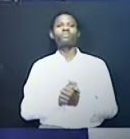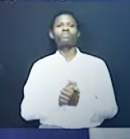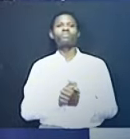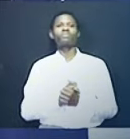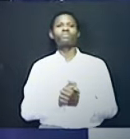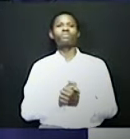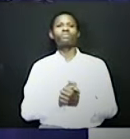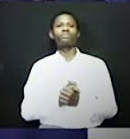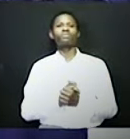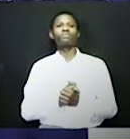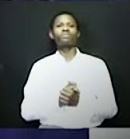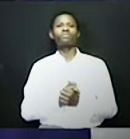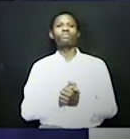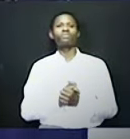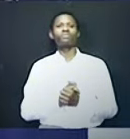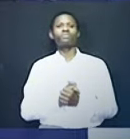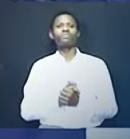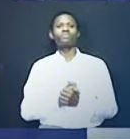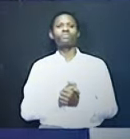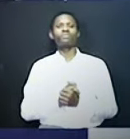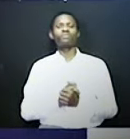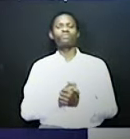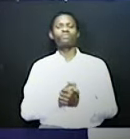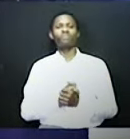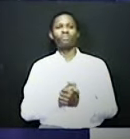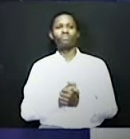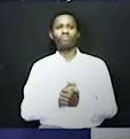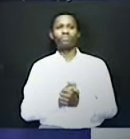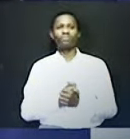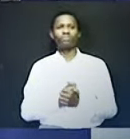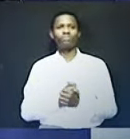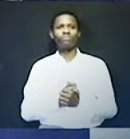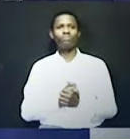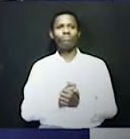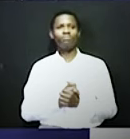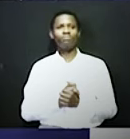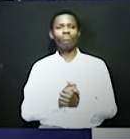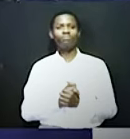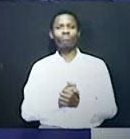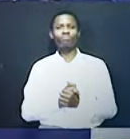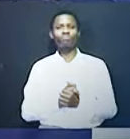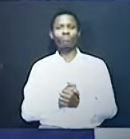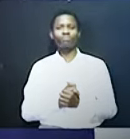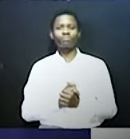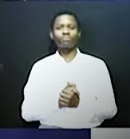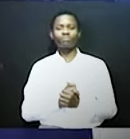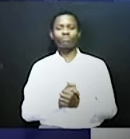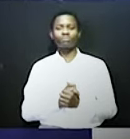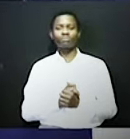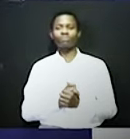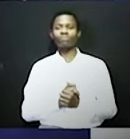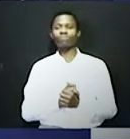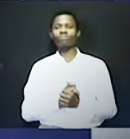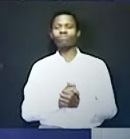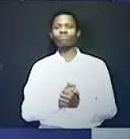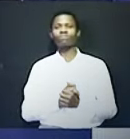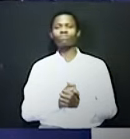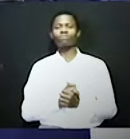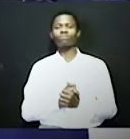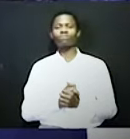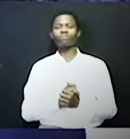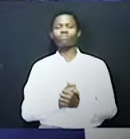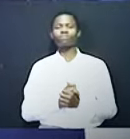edemekra me honam akwojo repe wo hobribi asase pese a ensuo